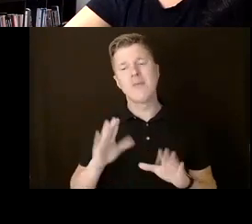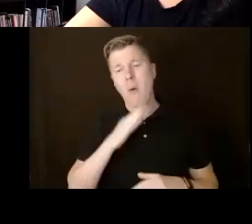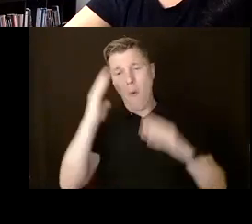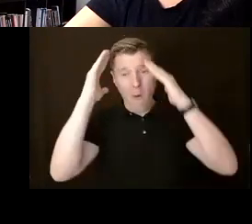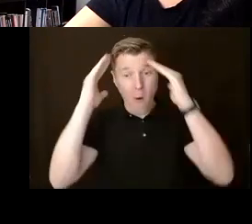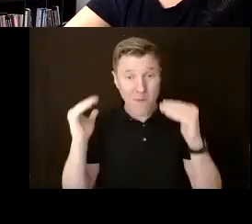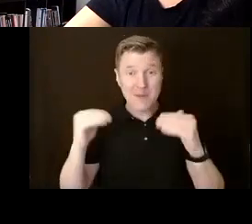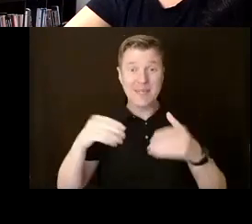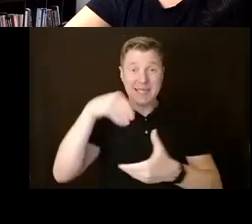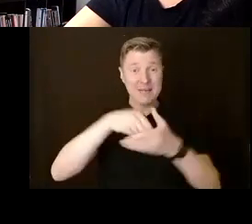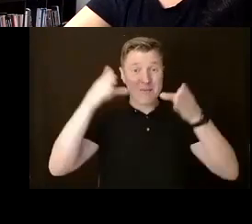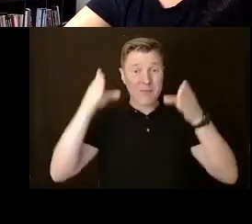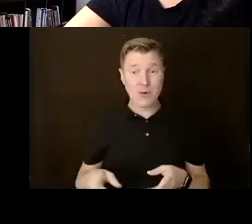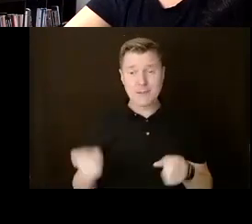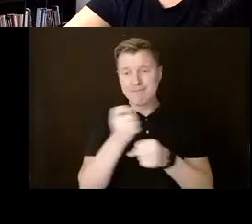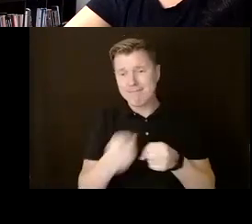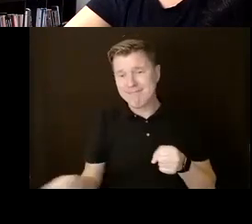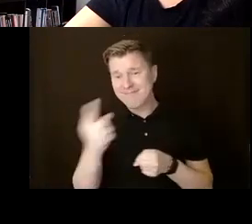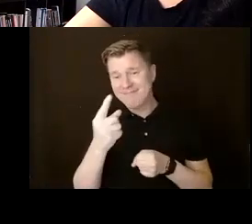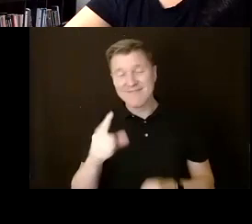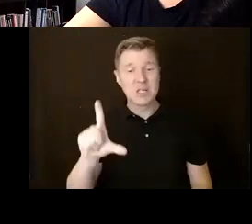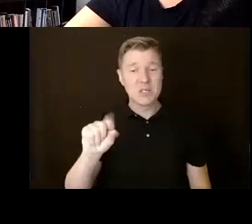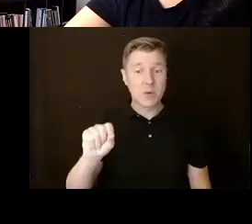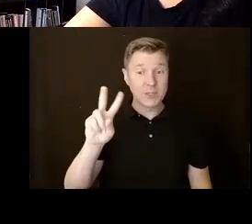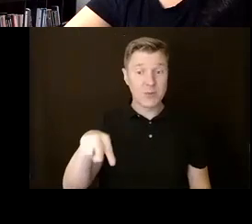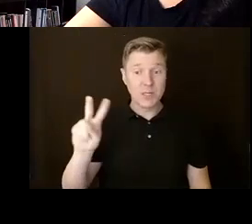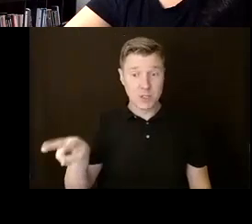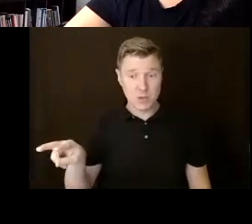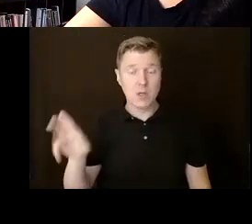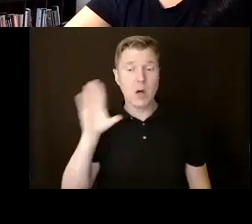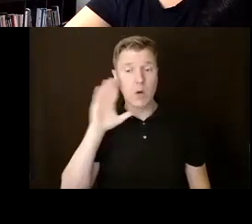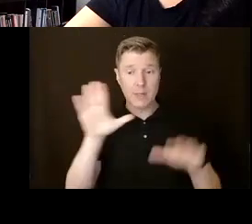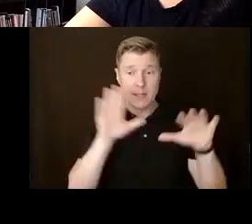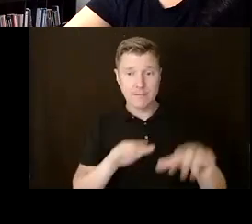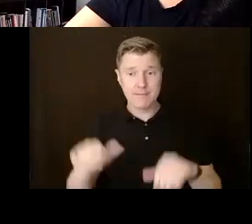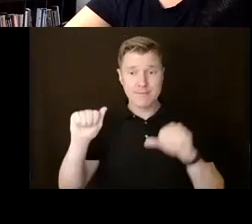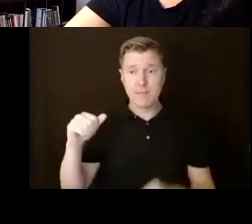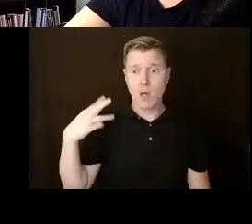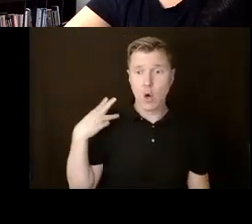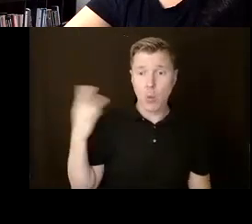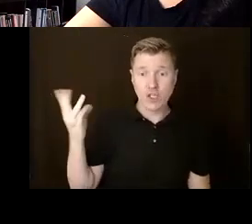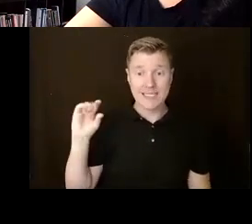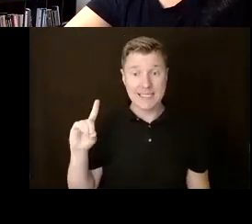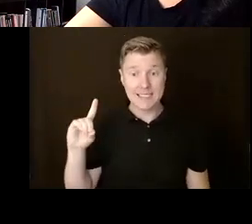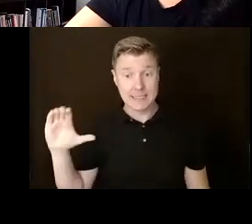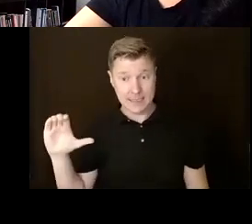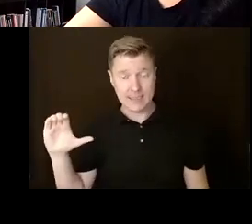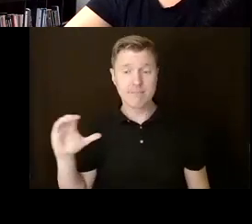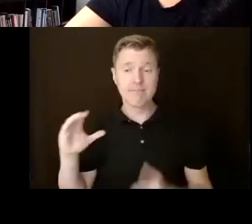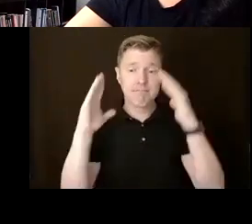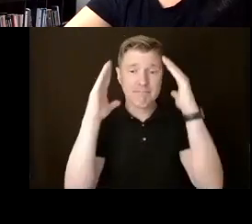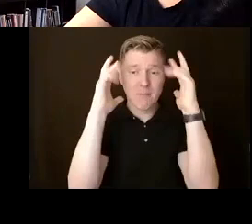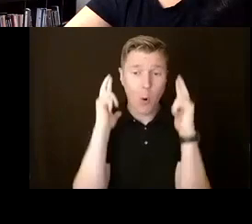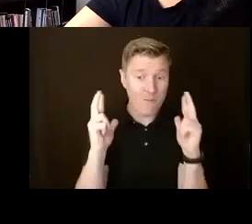you next year in 2022. NSAC will be held in Washington, D.C., hopefully, fingers